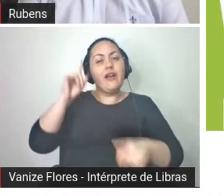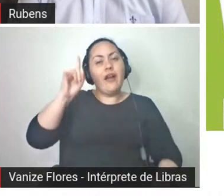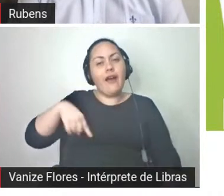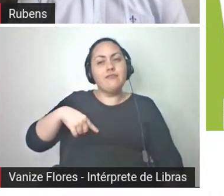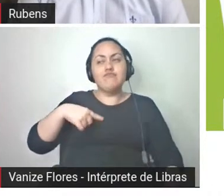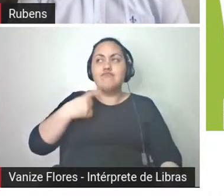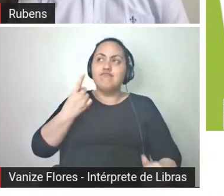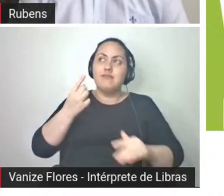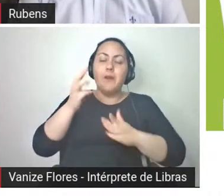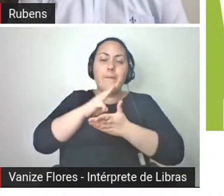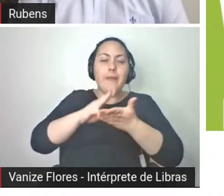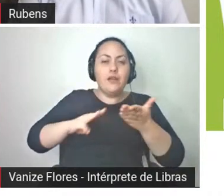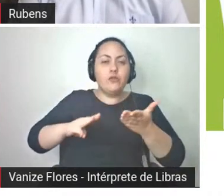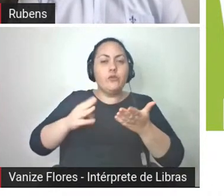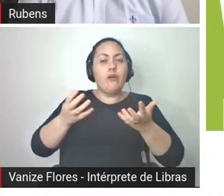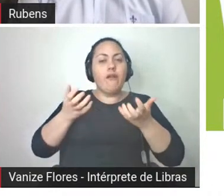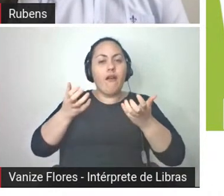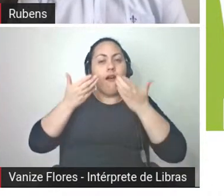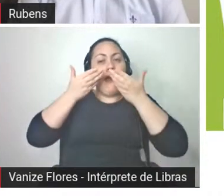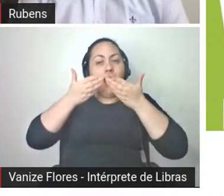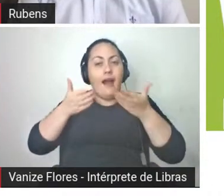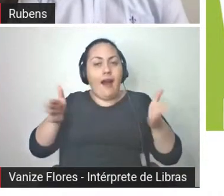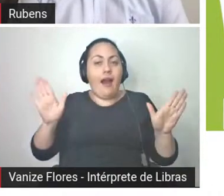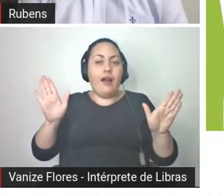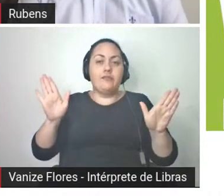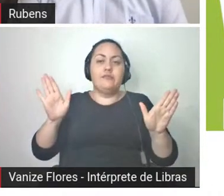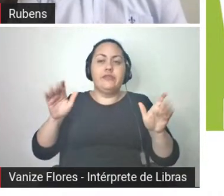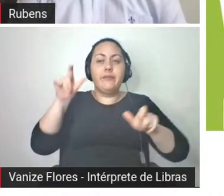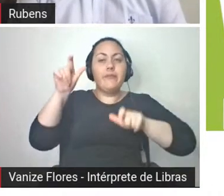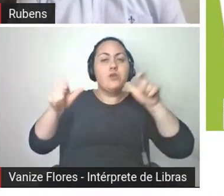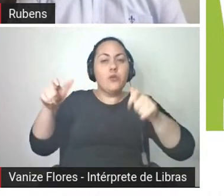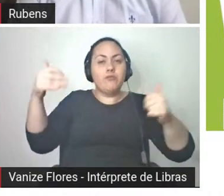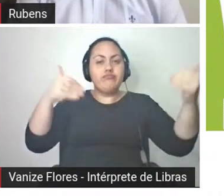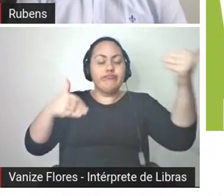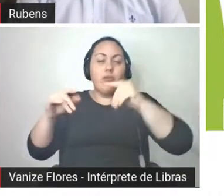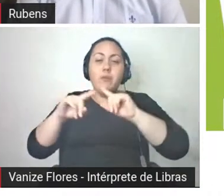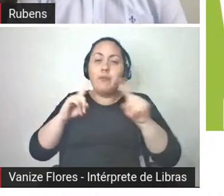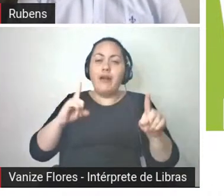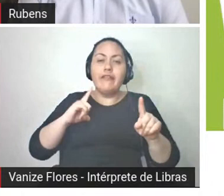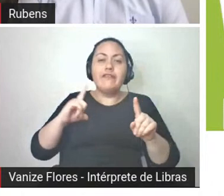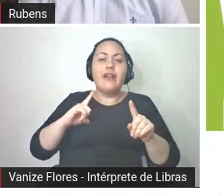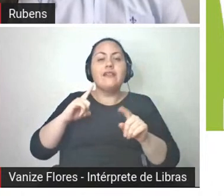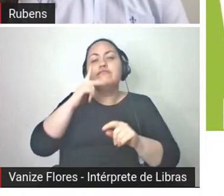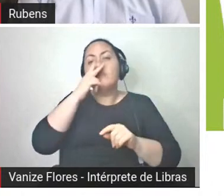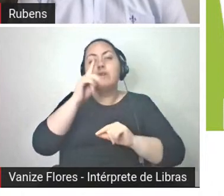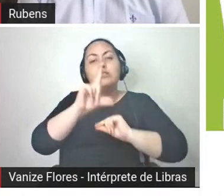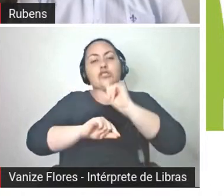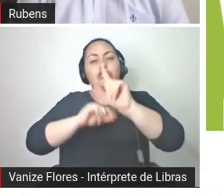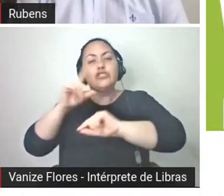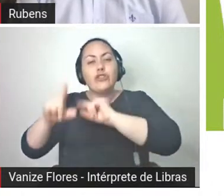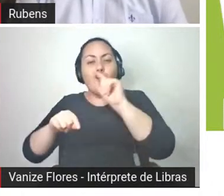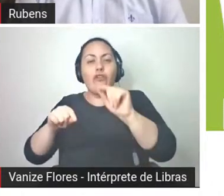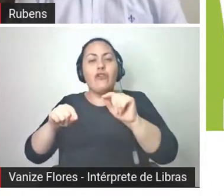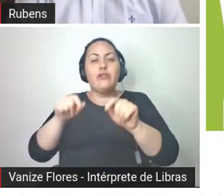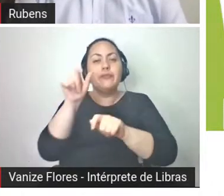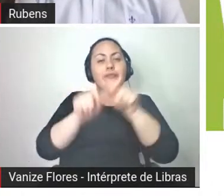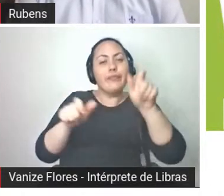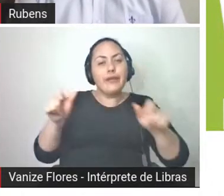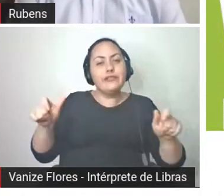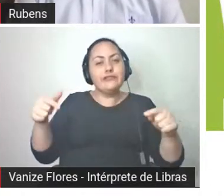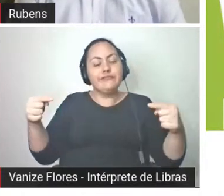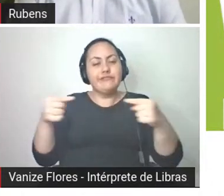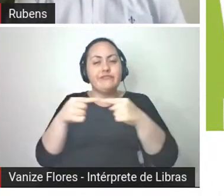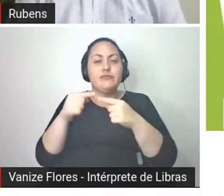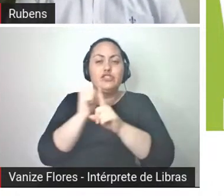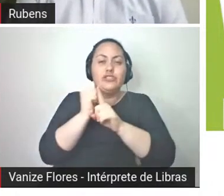de acesso amplo, eles acabam tendo filtros sociais, econômicos e raciais. And